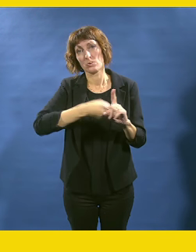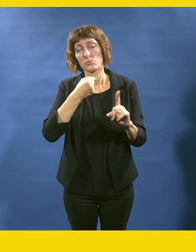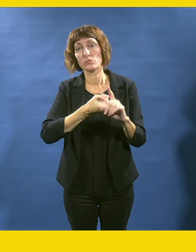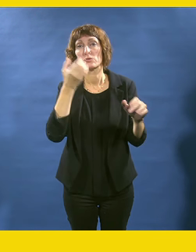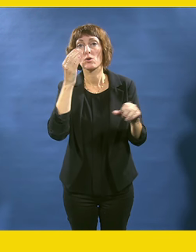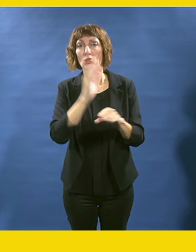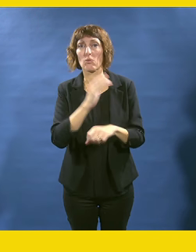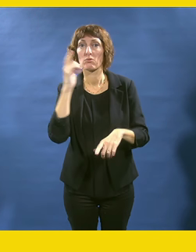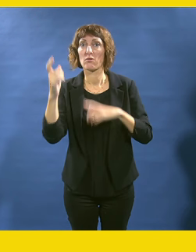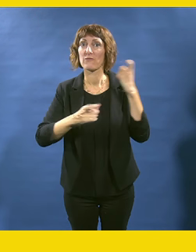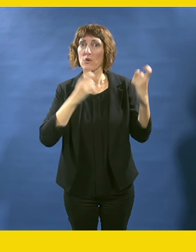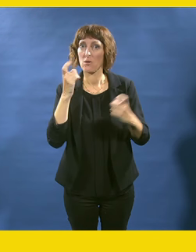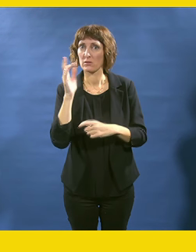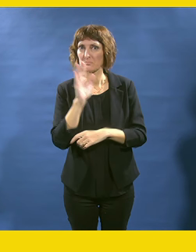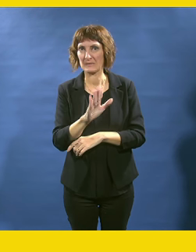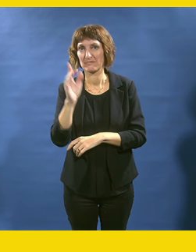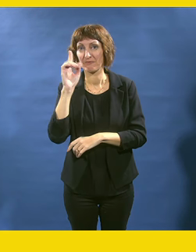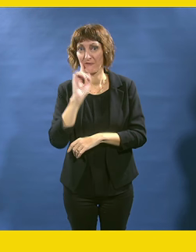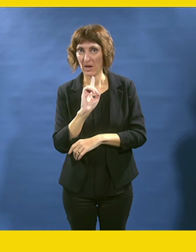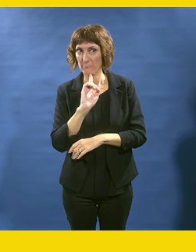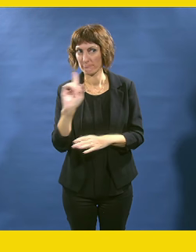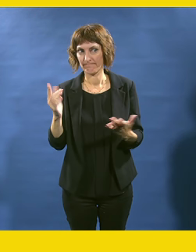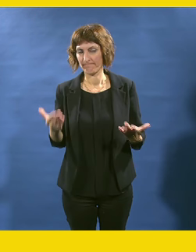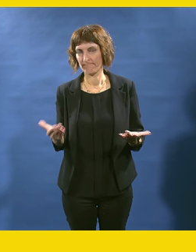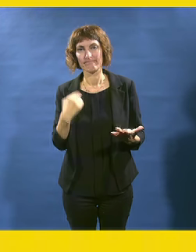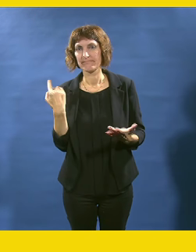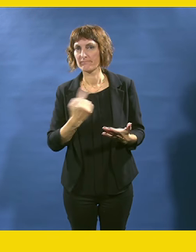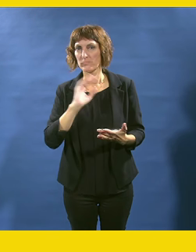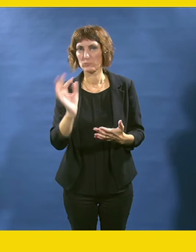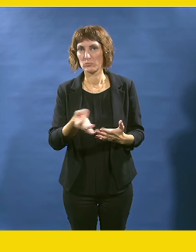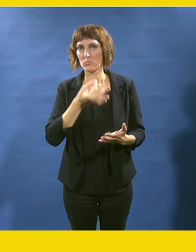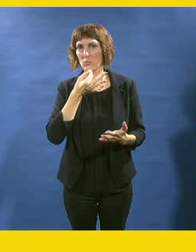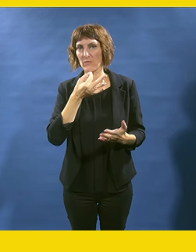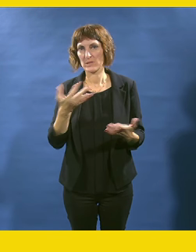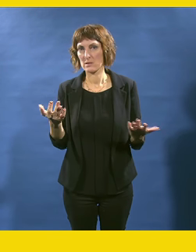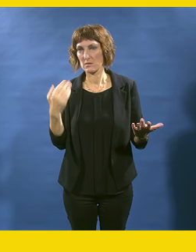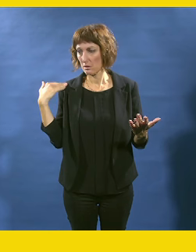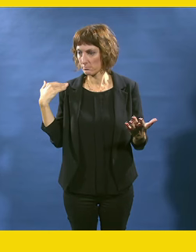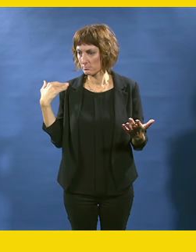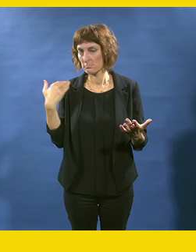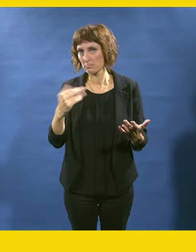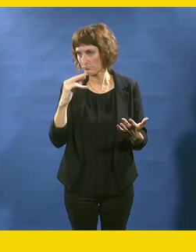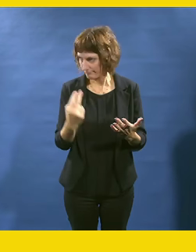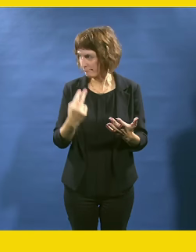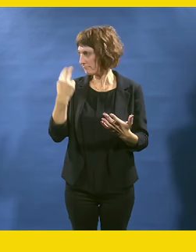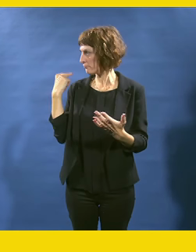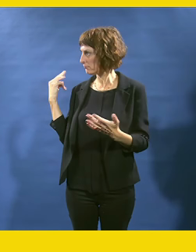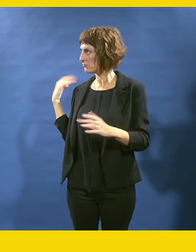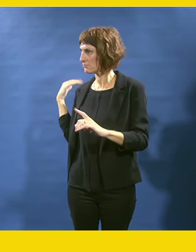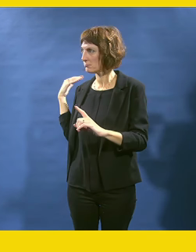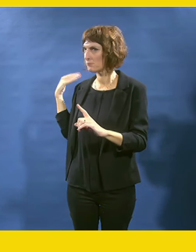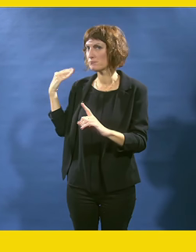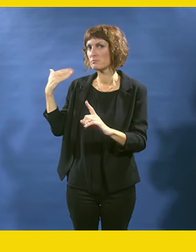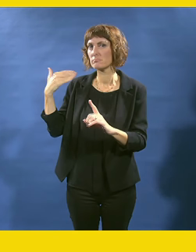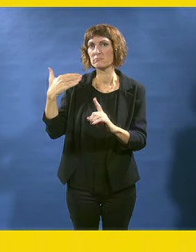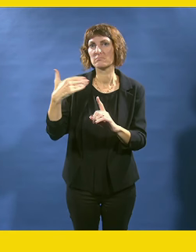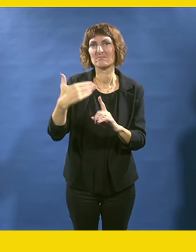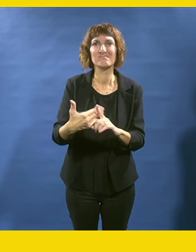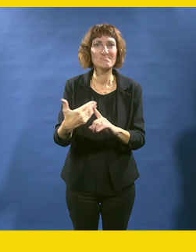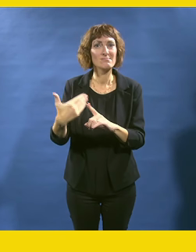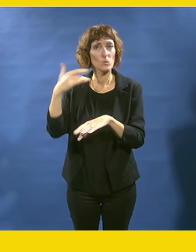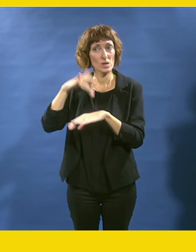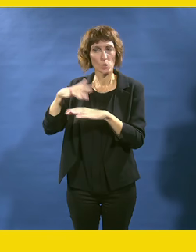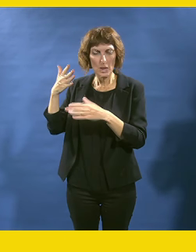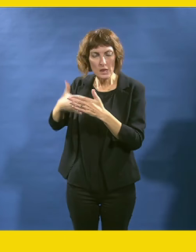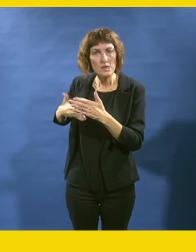25th, it's a moment to reflect on progress or the lack thereof in our shared fights